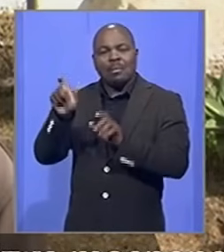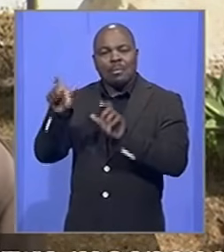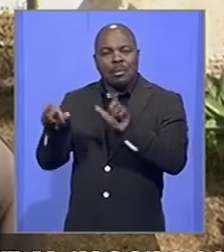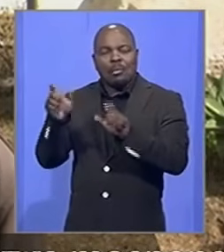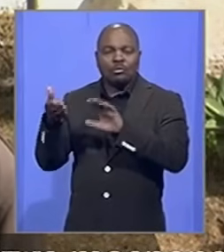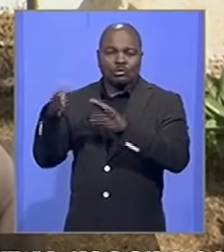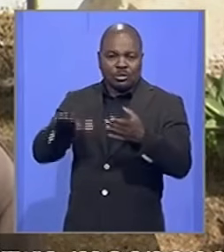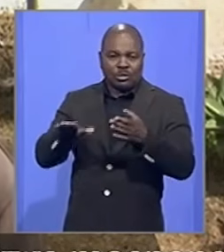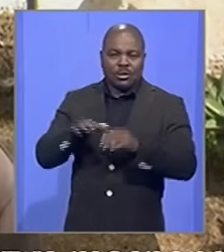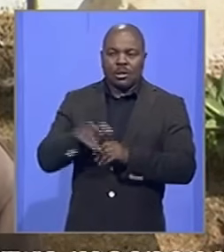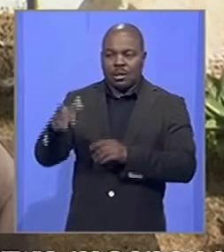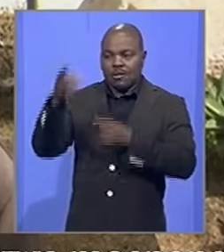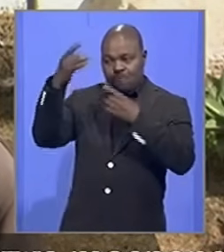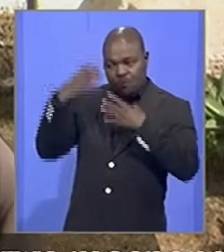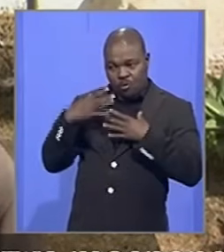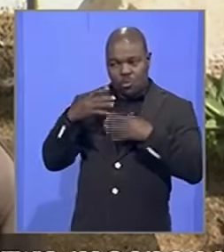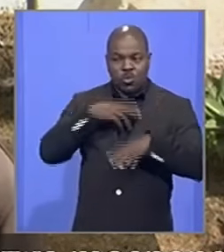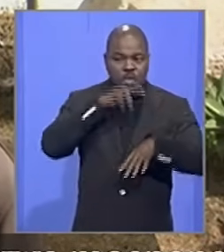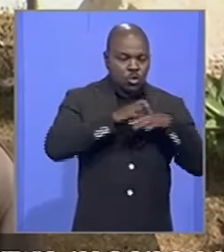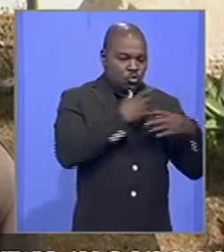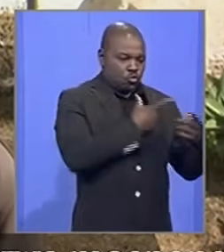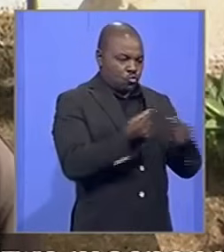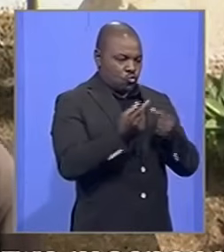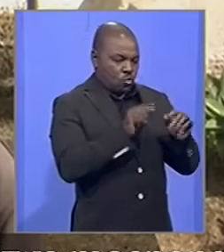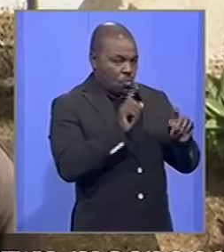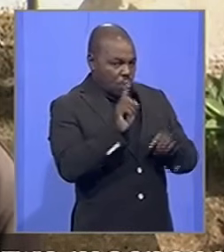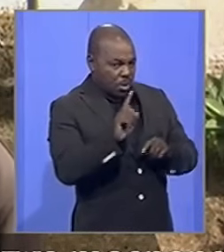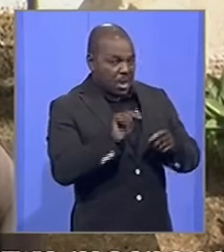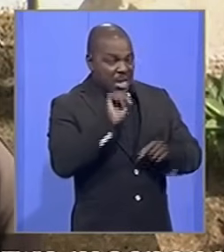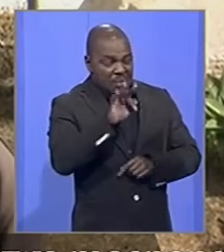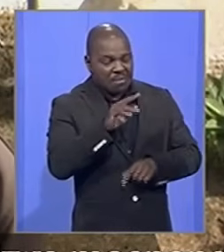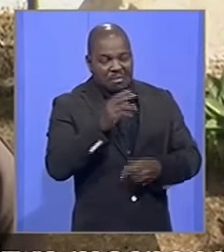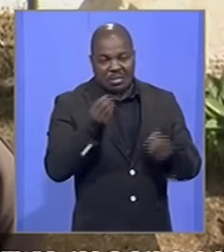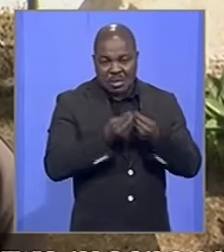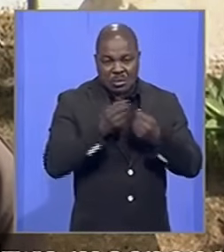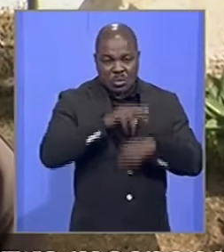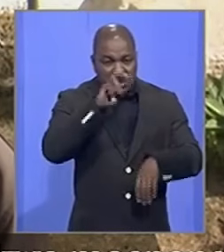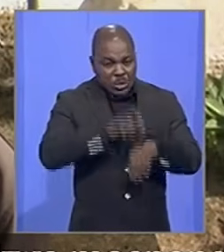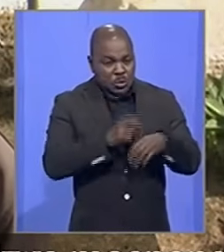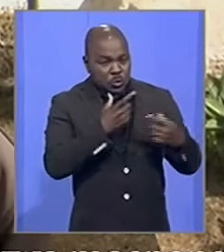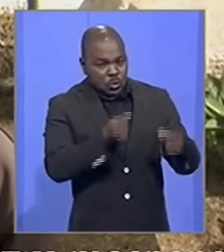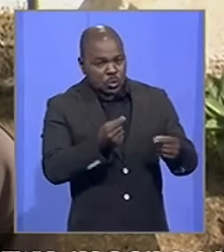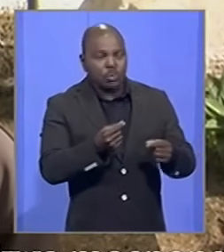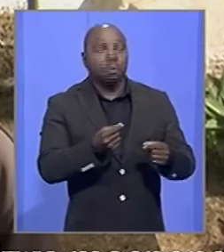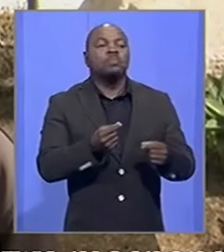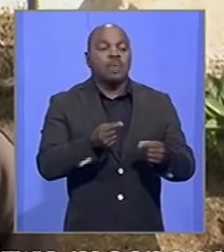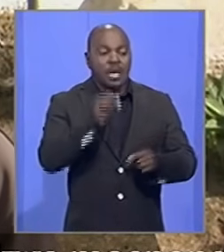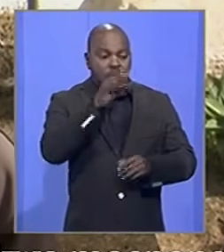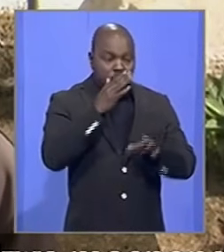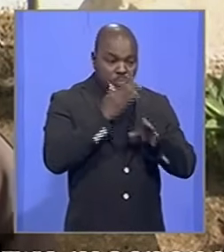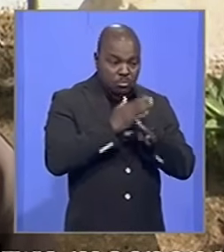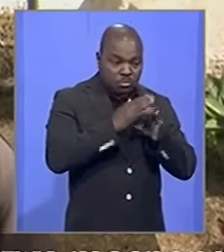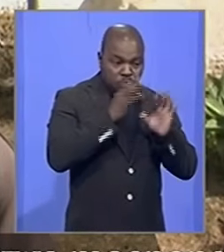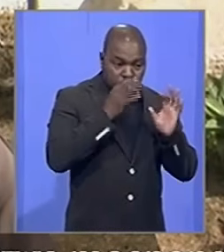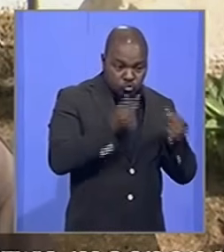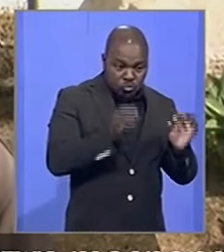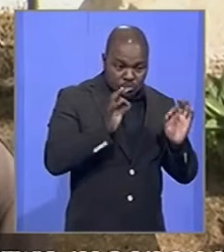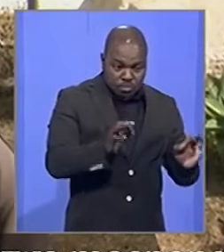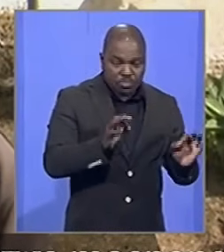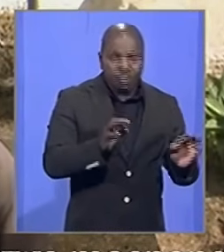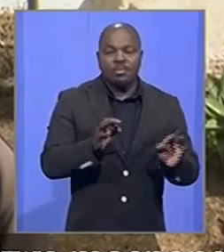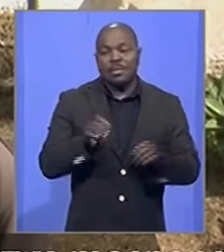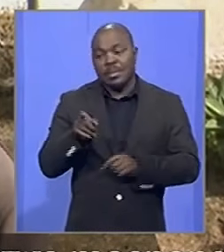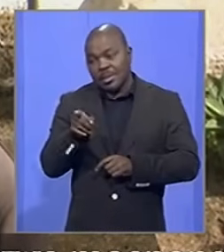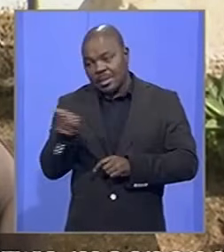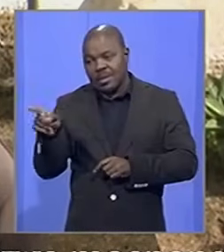us what needs to be done, if there is something that needs to be done, and if we did it in a right manner,